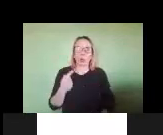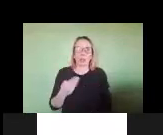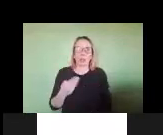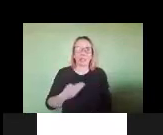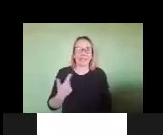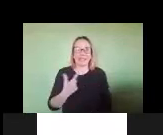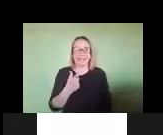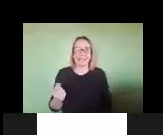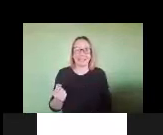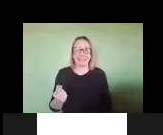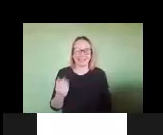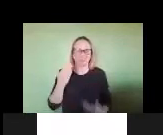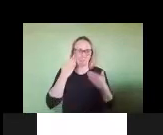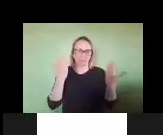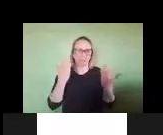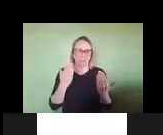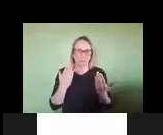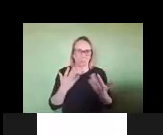nothing about it, you know.